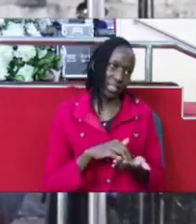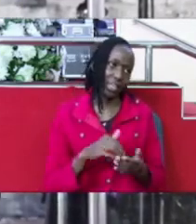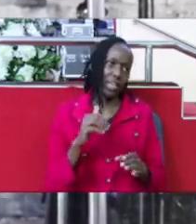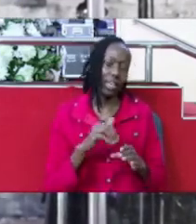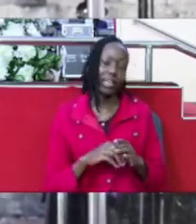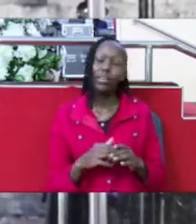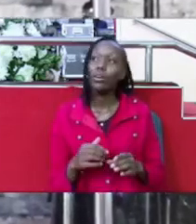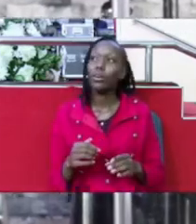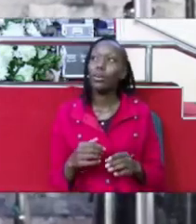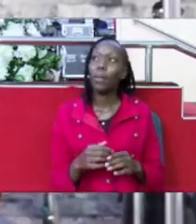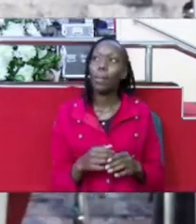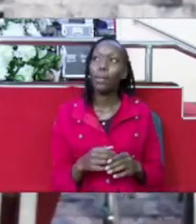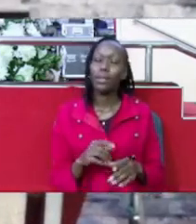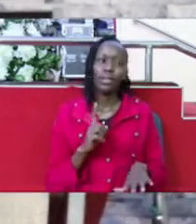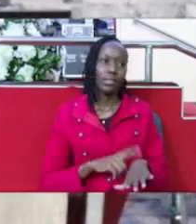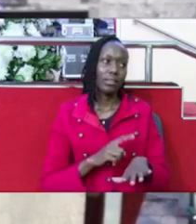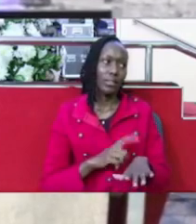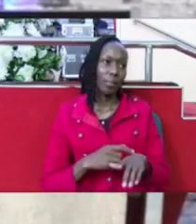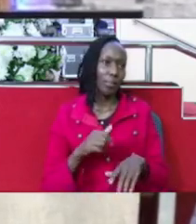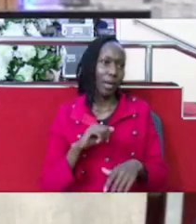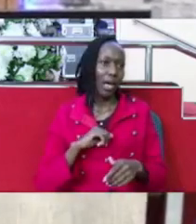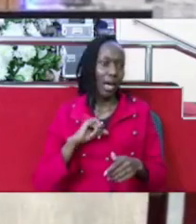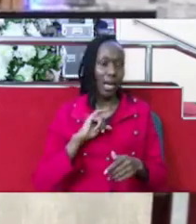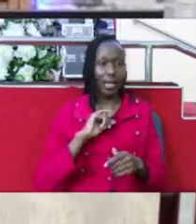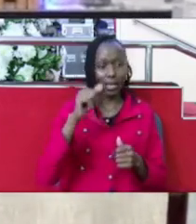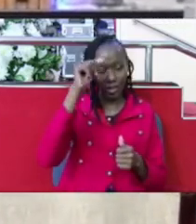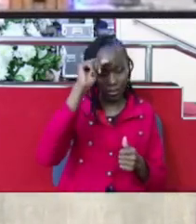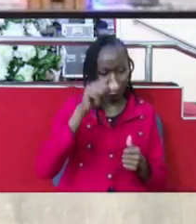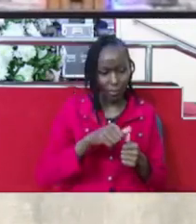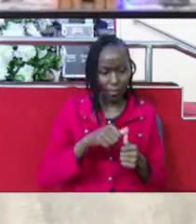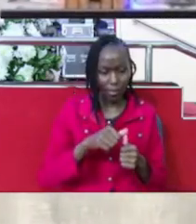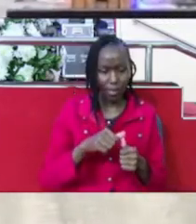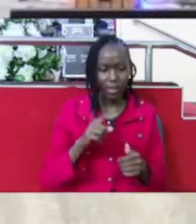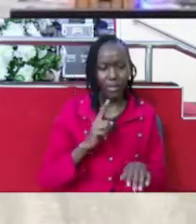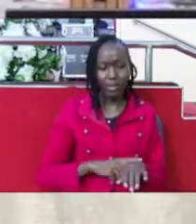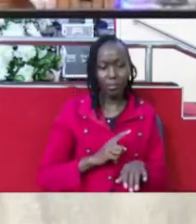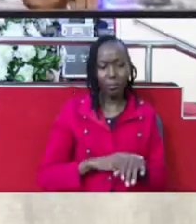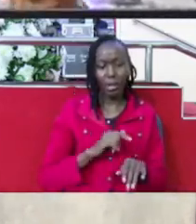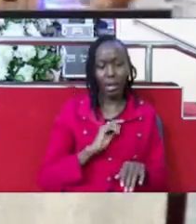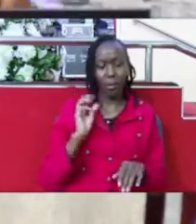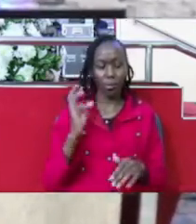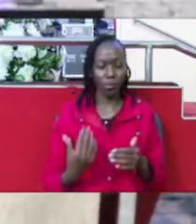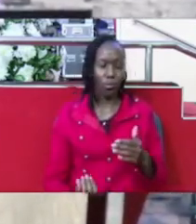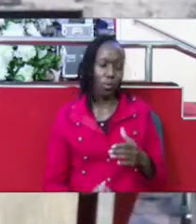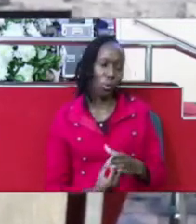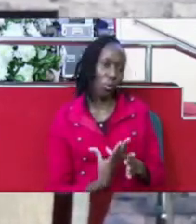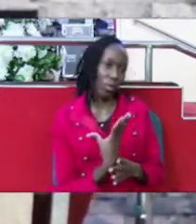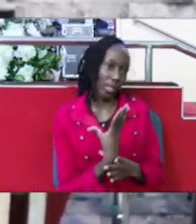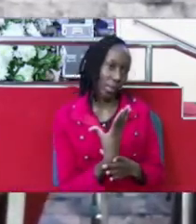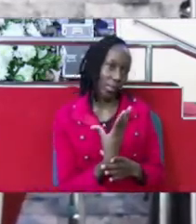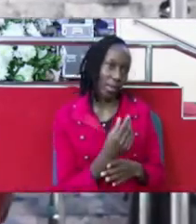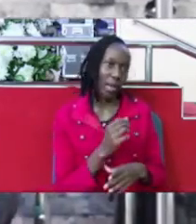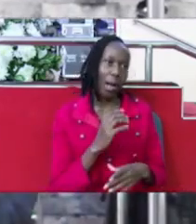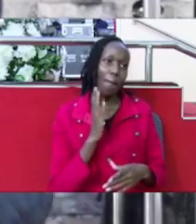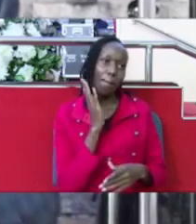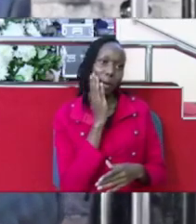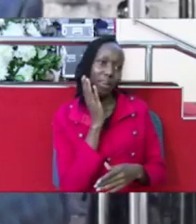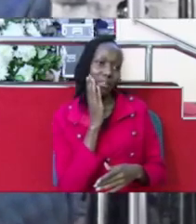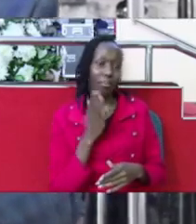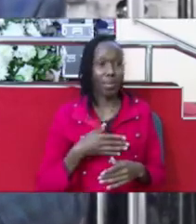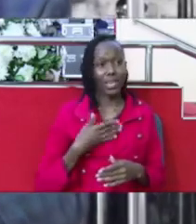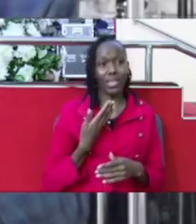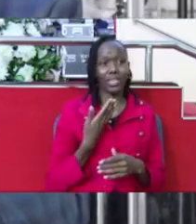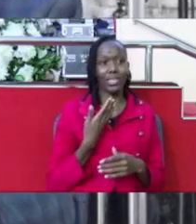When I remember growing up, ninapokumbuka nikikua, I had a very tough mother. Nilikuwa na mama aliyekuwa